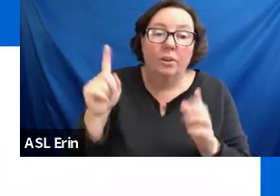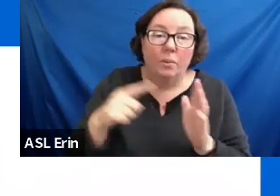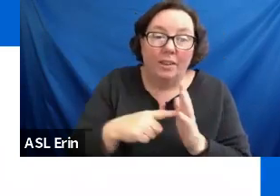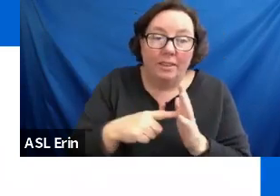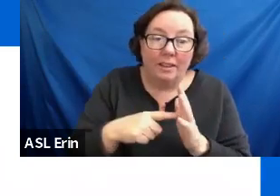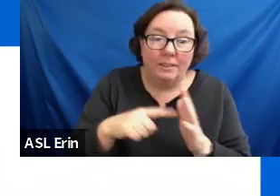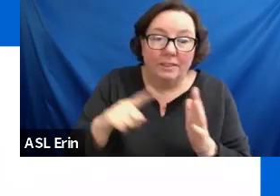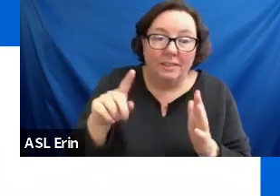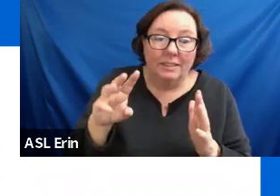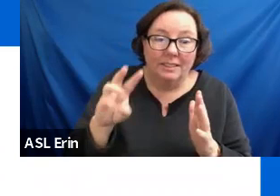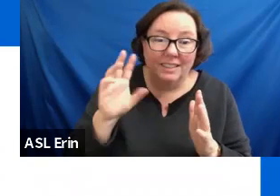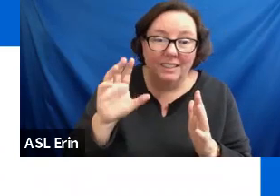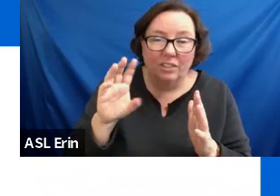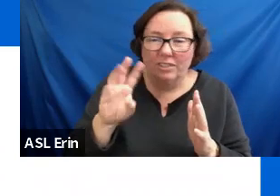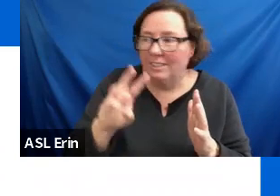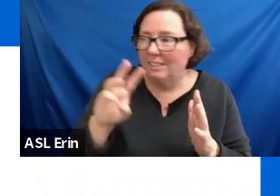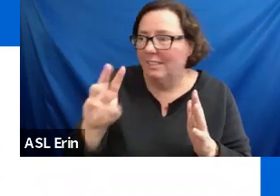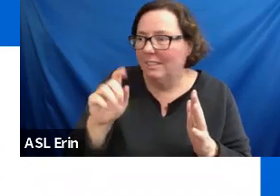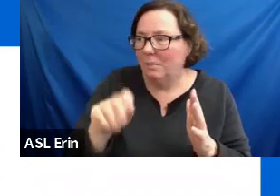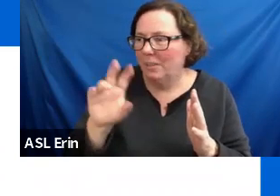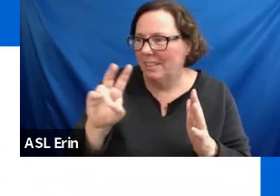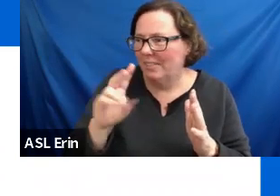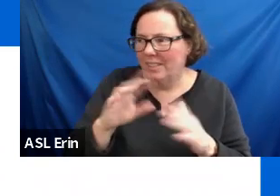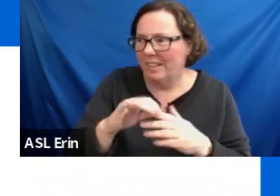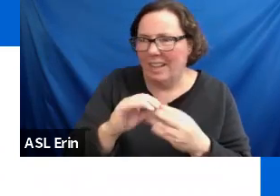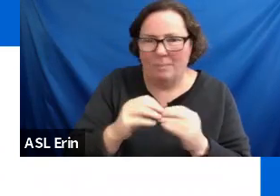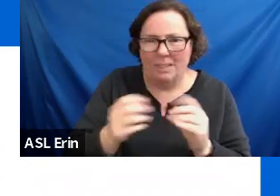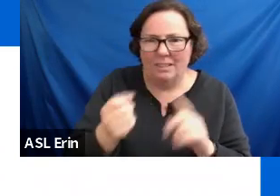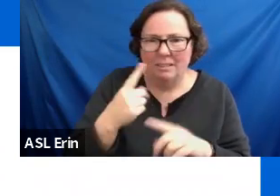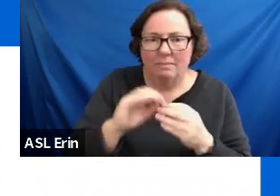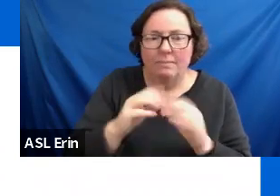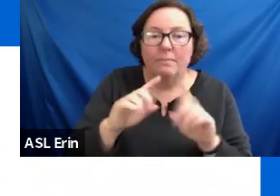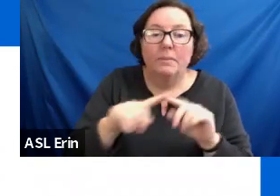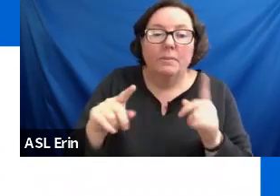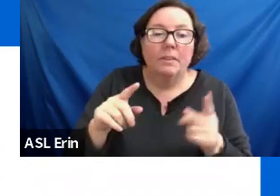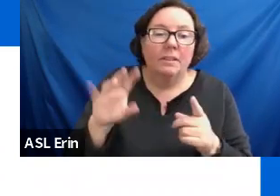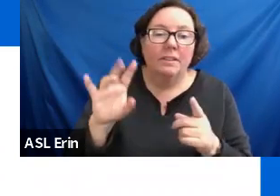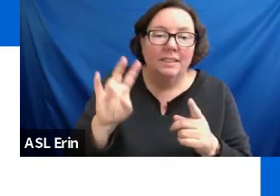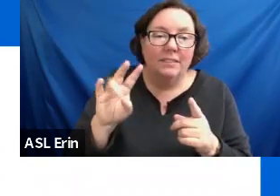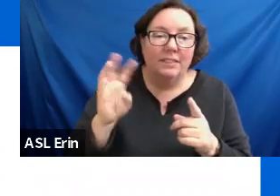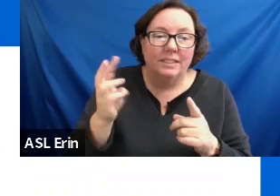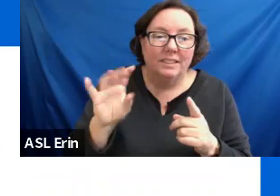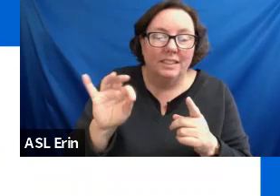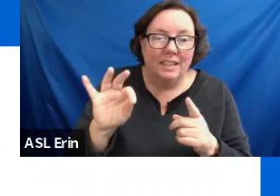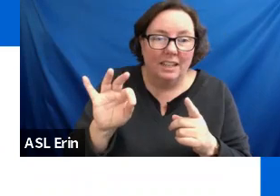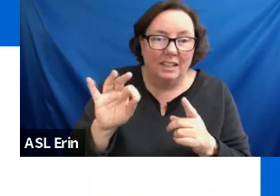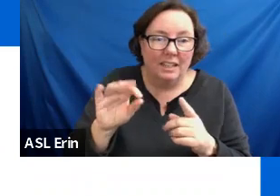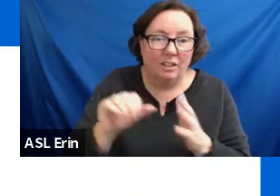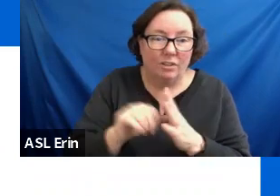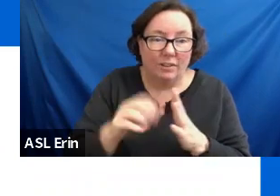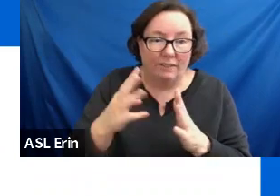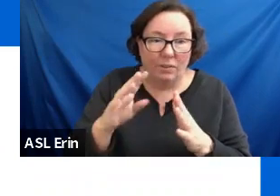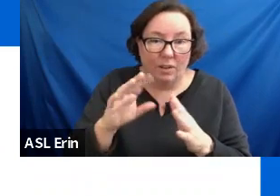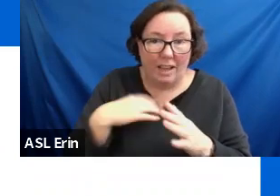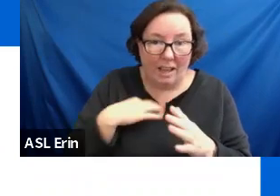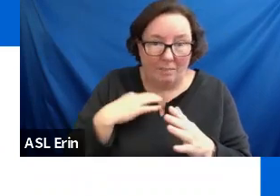1,666 grade 7 applicants and 760 grade 9 applicants. As we think about the decline